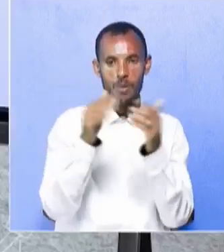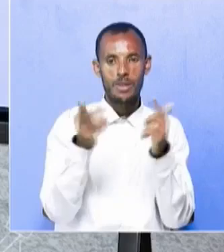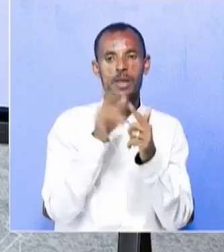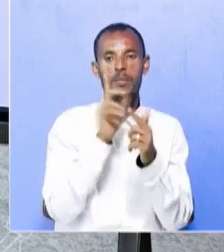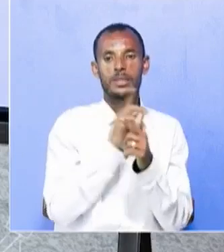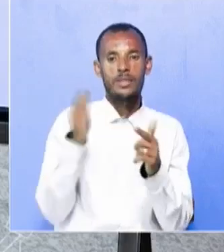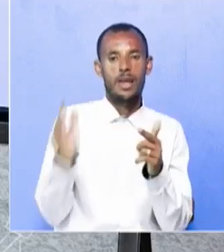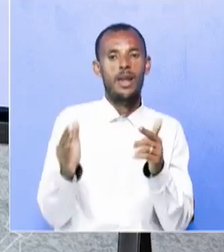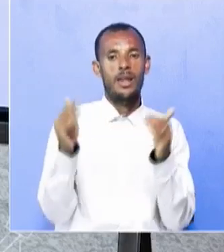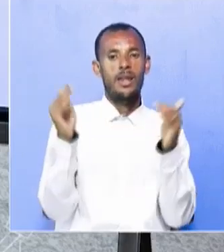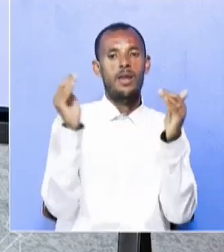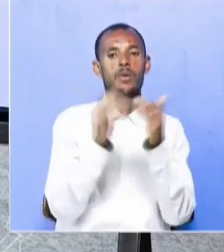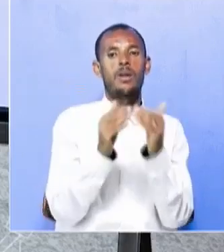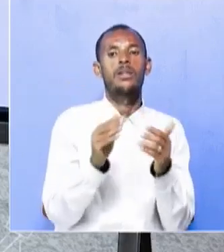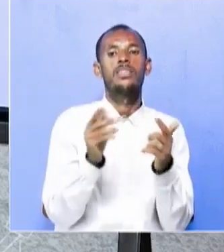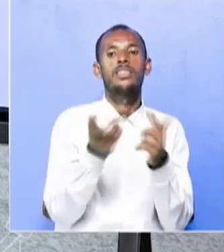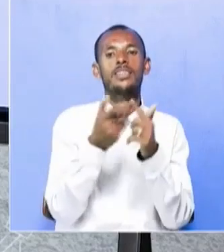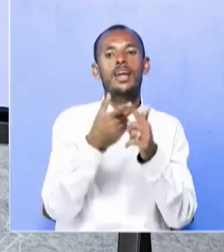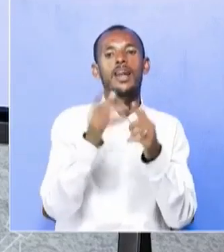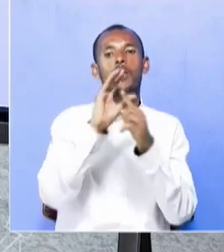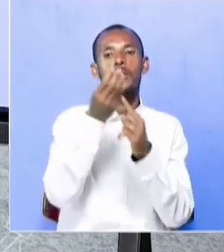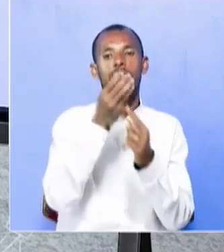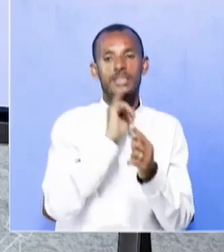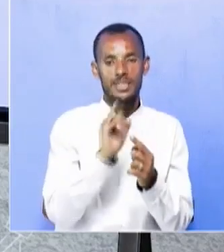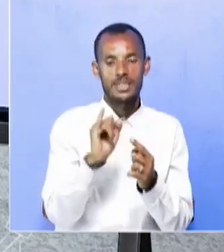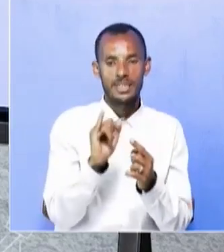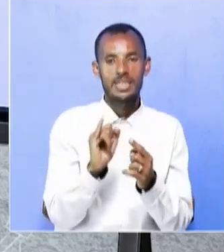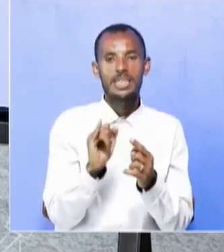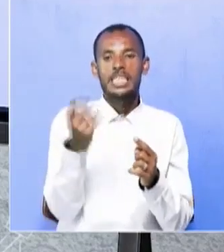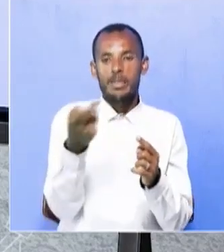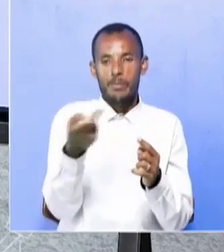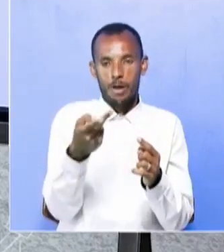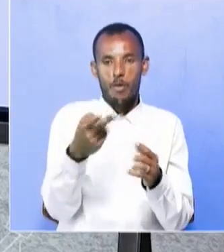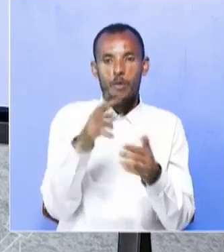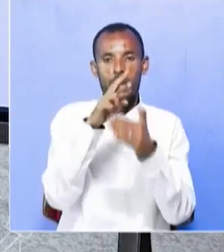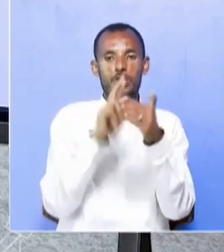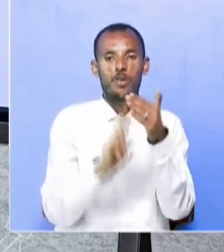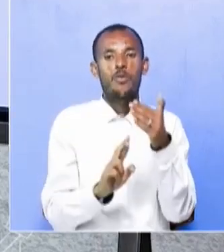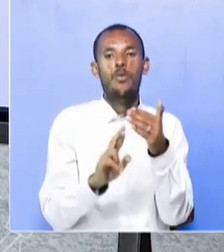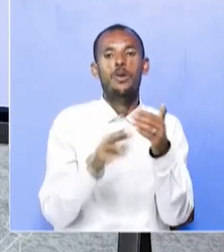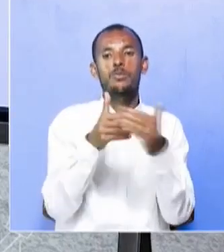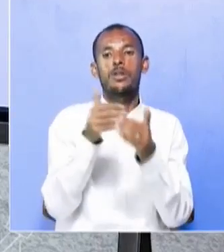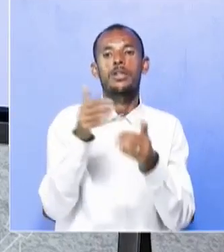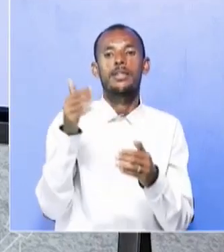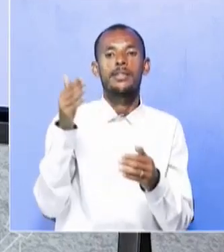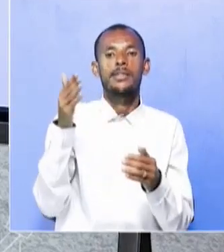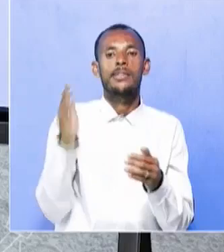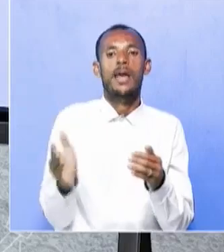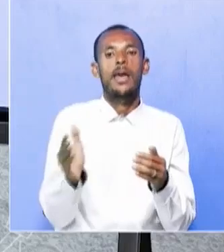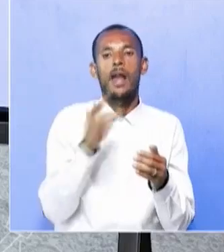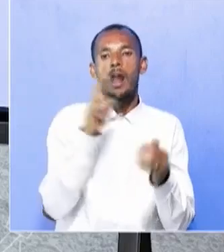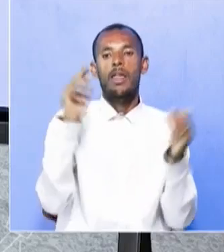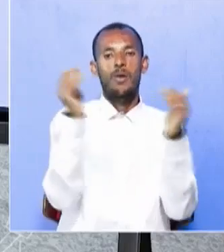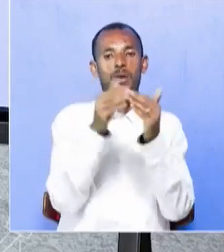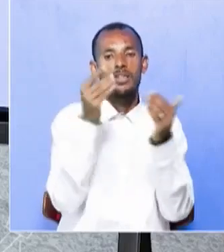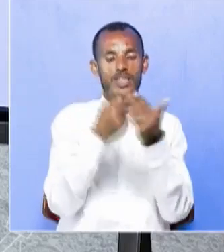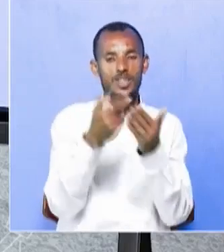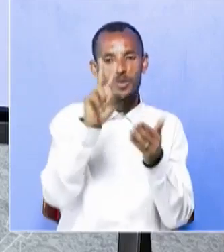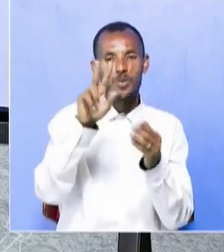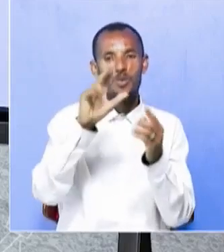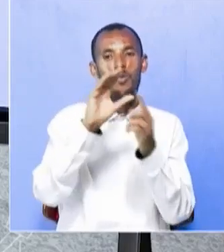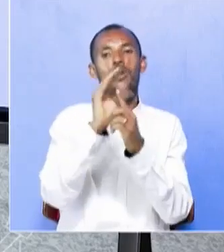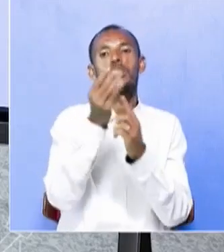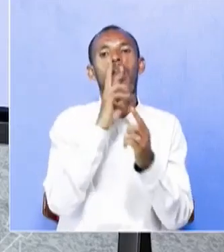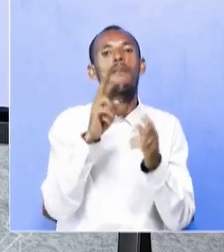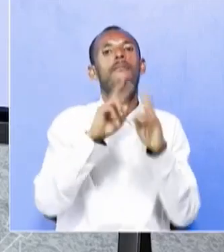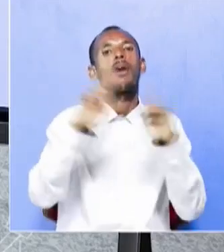second condition is the pairs of the ratio of corresponding sides are equal. So these two conditions are